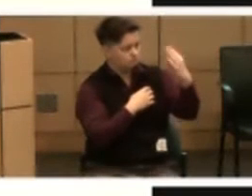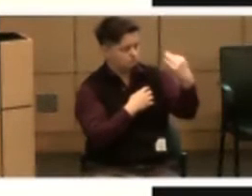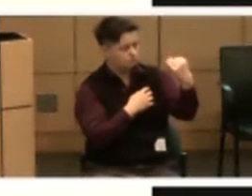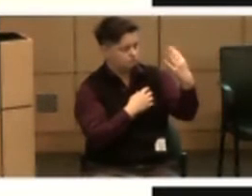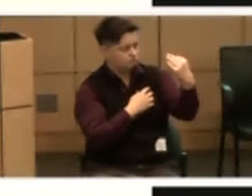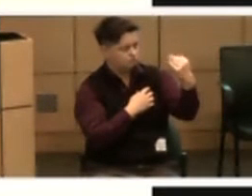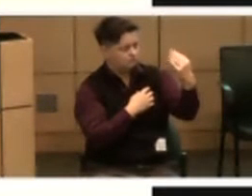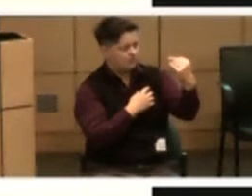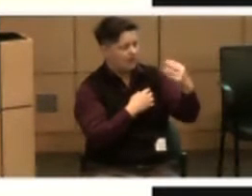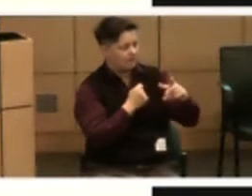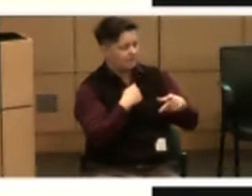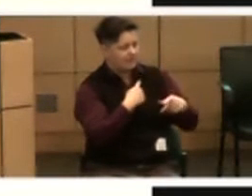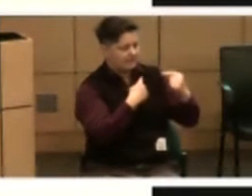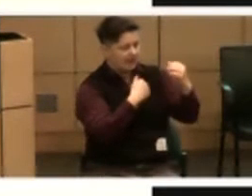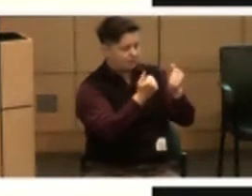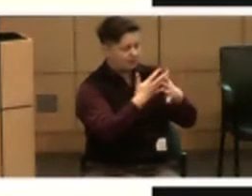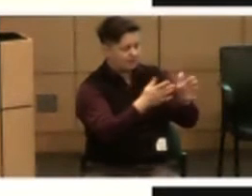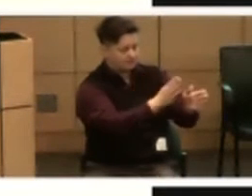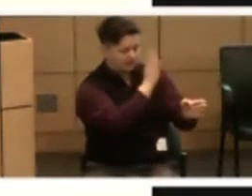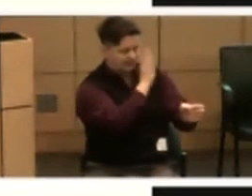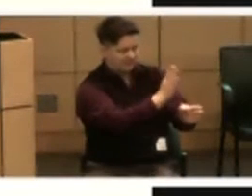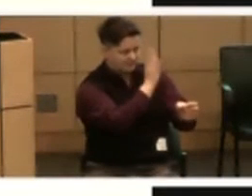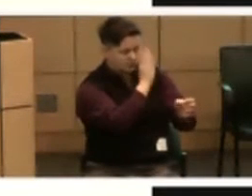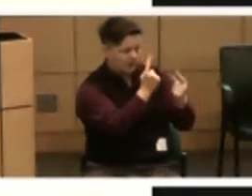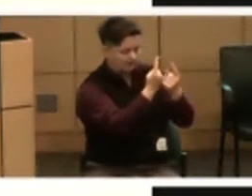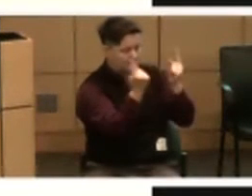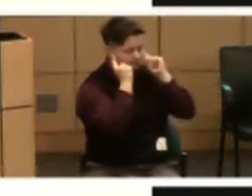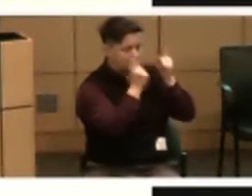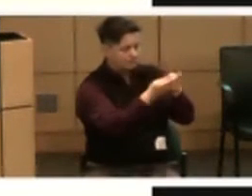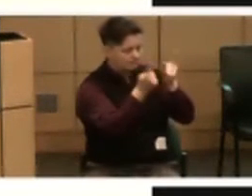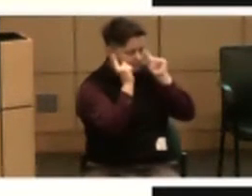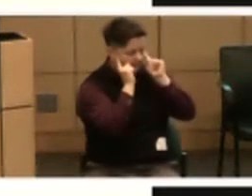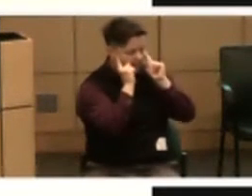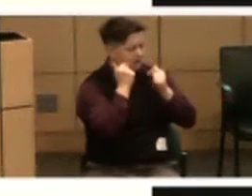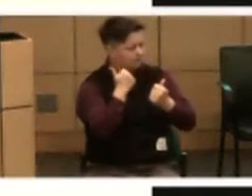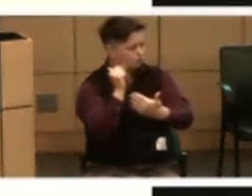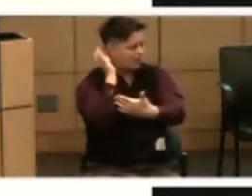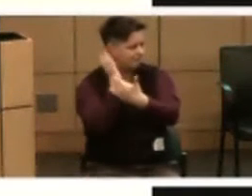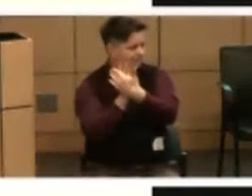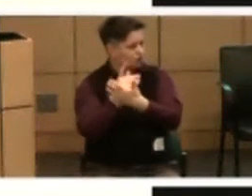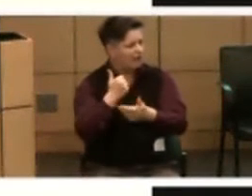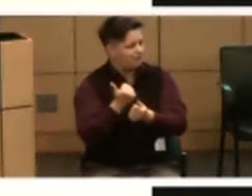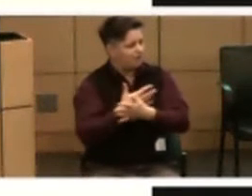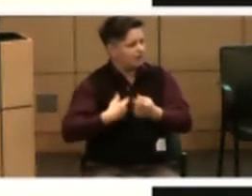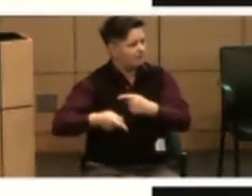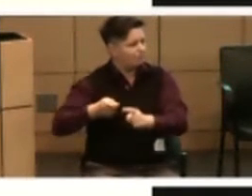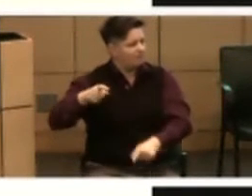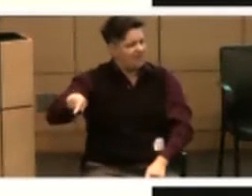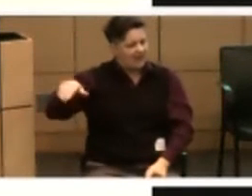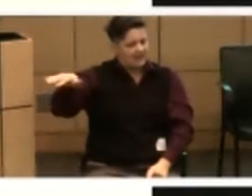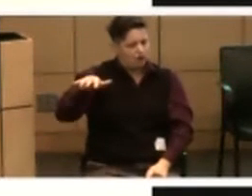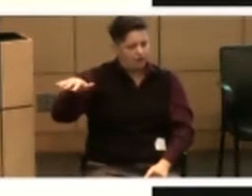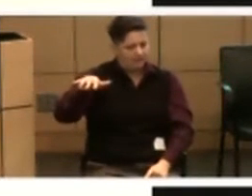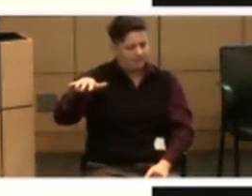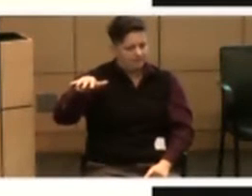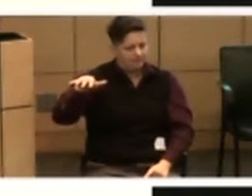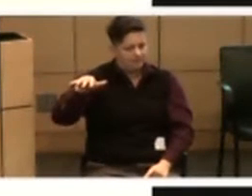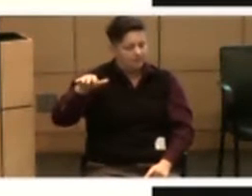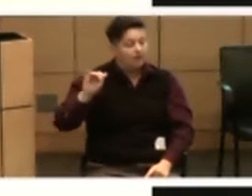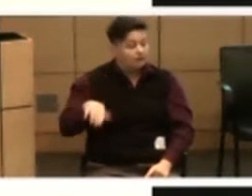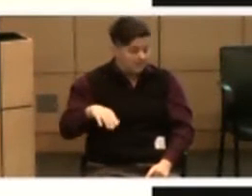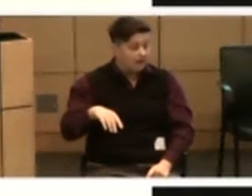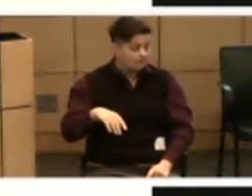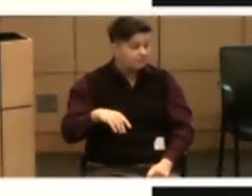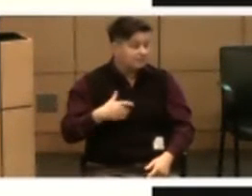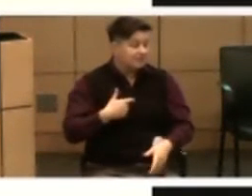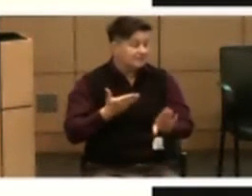everything with binaural cues to her. And so that has gained a lot of traction in more adult psychophysical work, but I